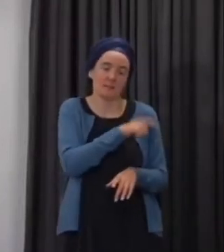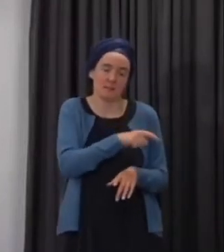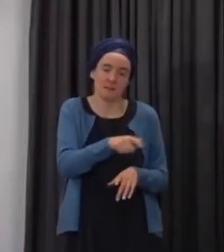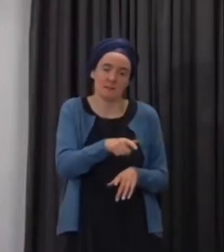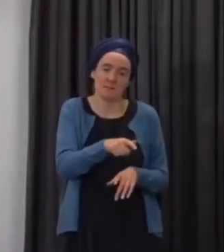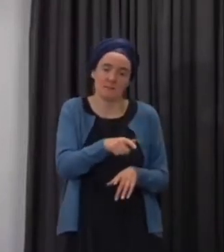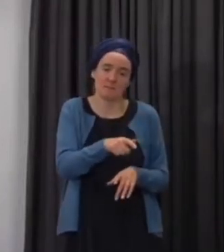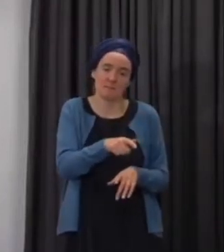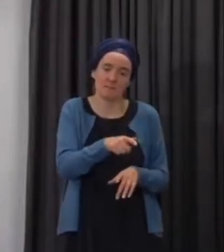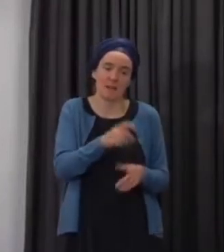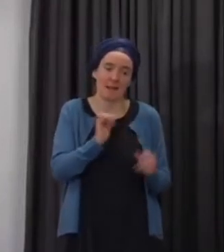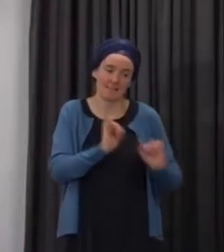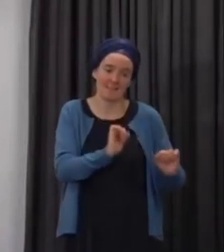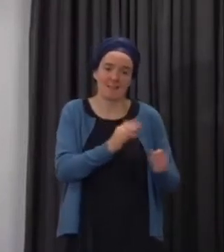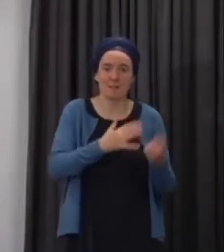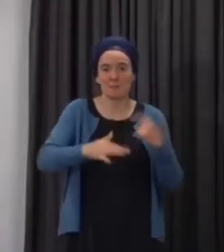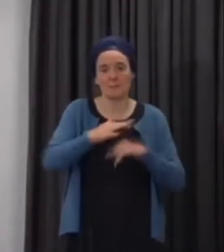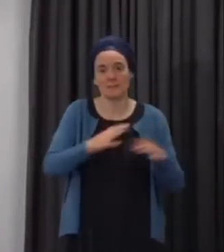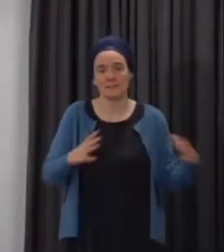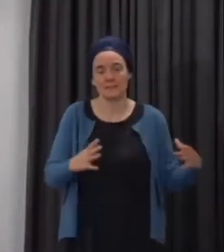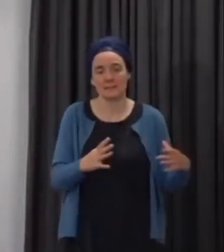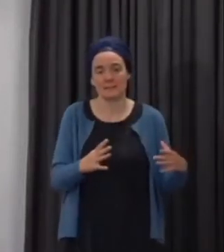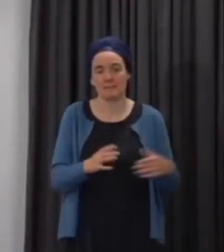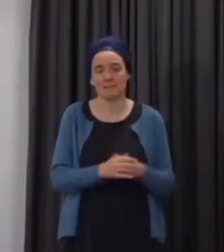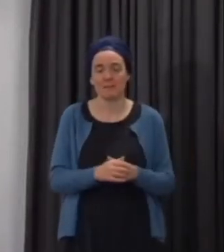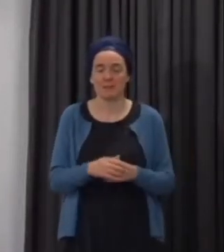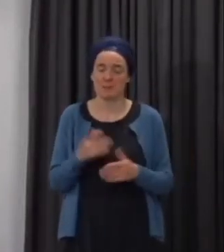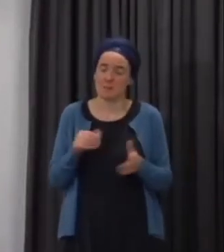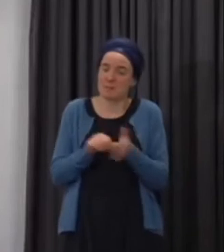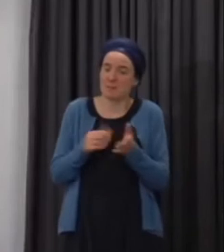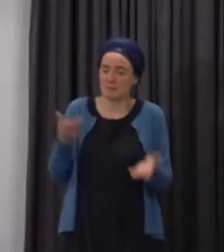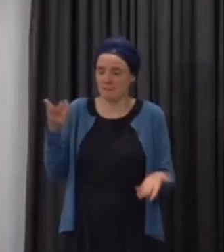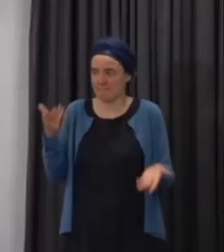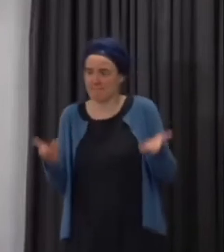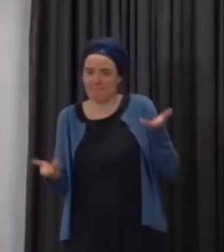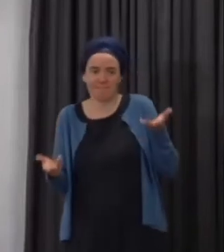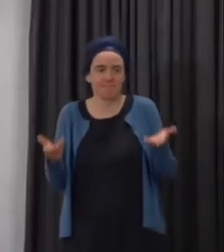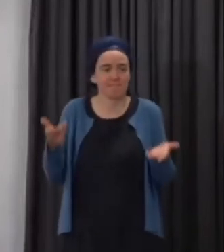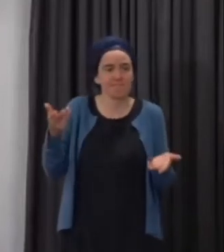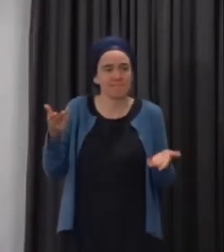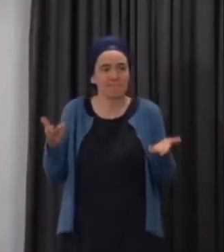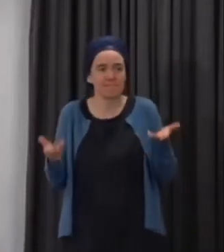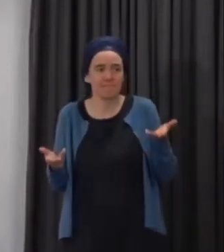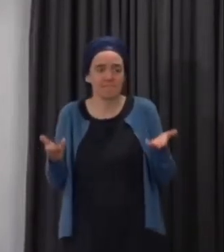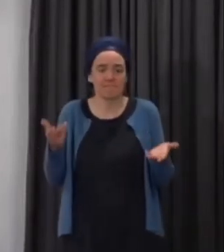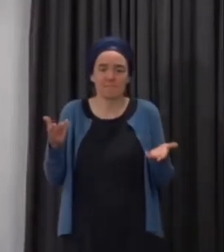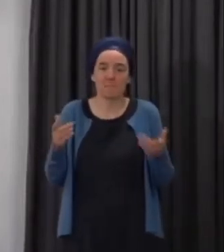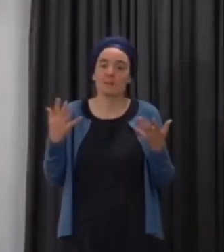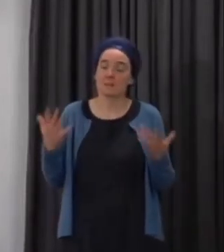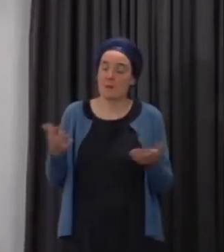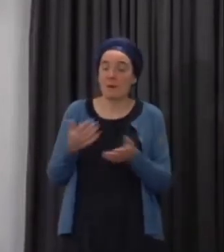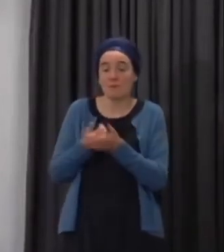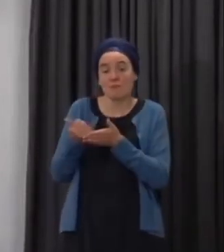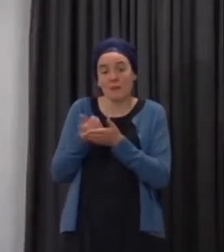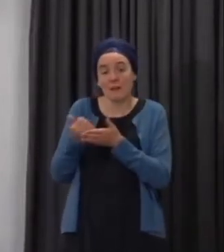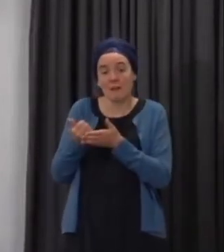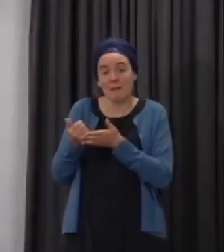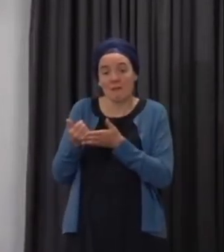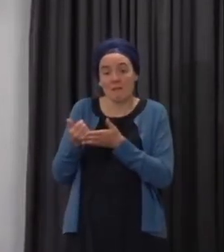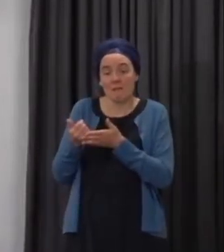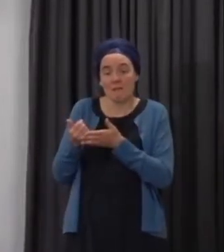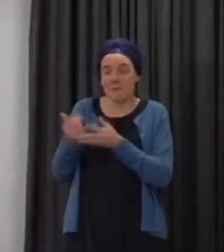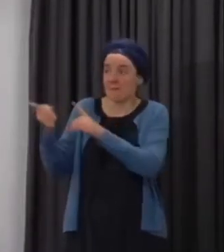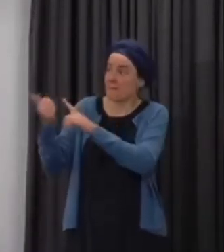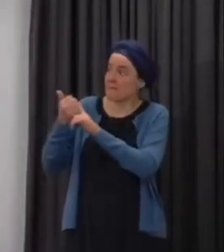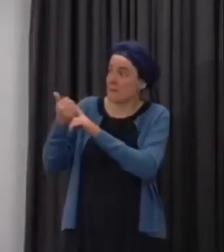communities that they live in. So it's a difficult balance. And like I said, I think the publication of the scientific advice that we're receiving on a regular basis will help to inform